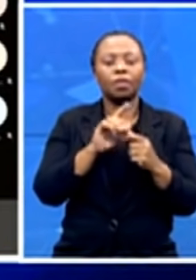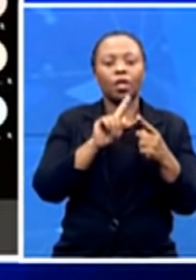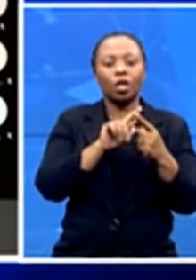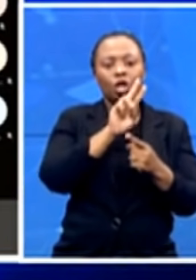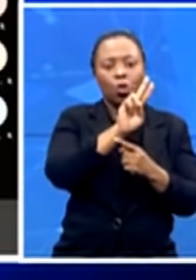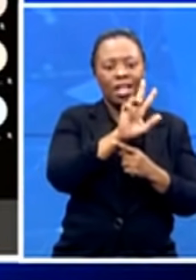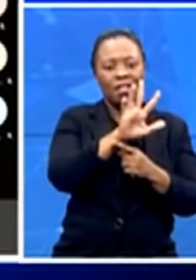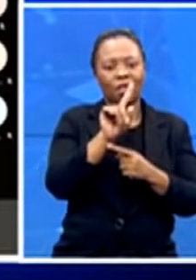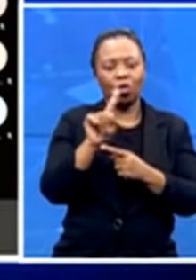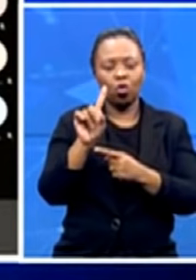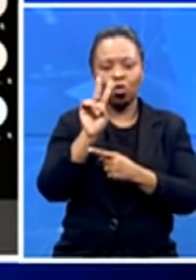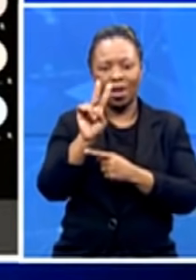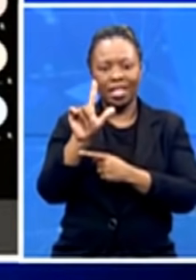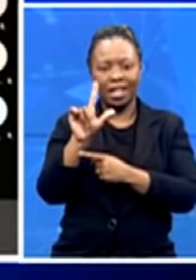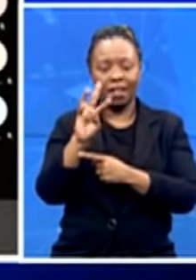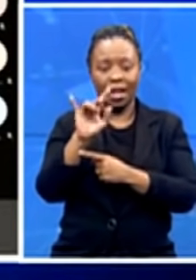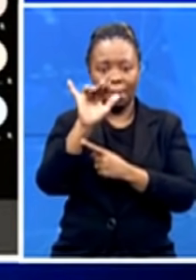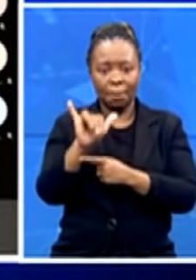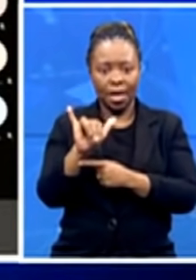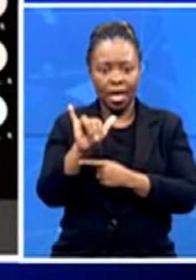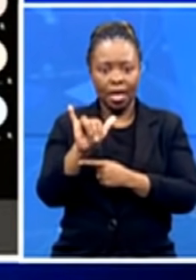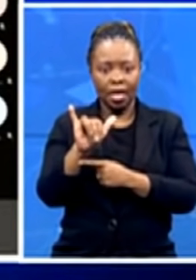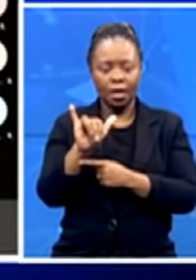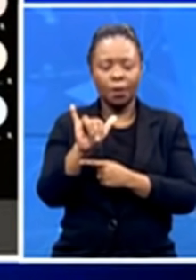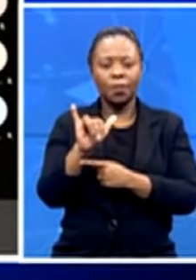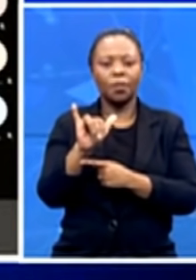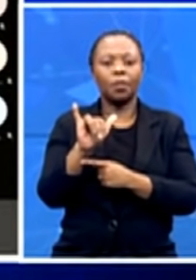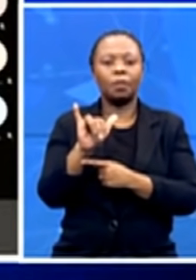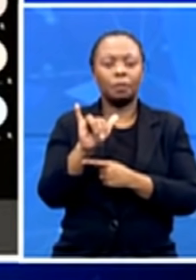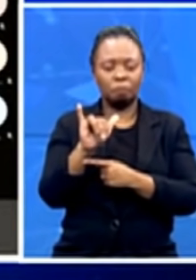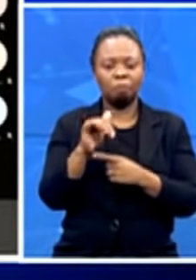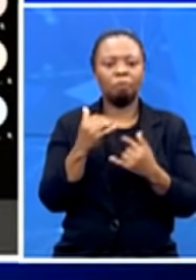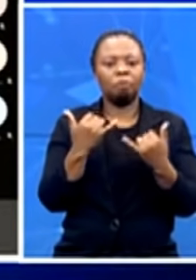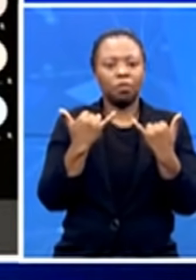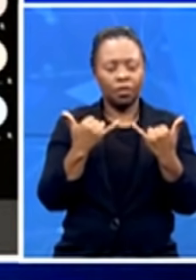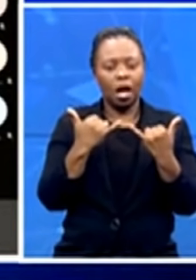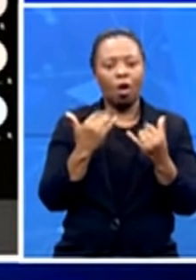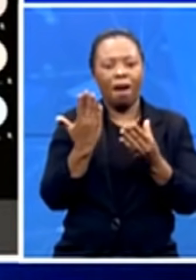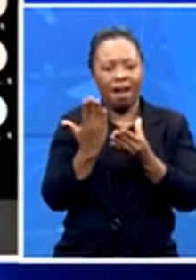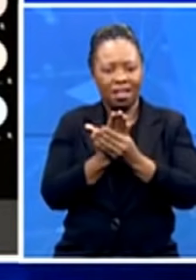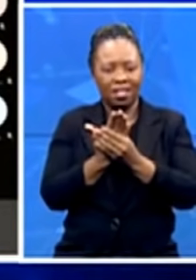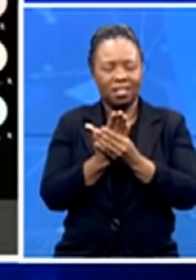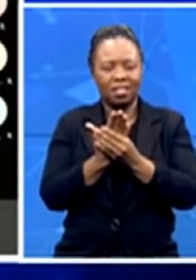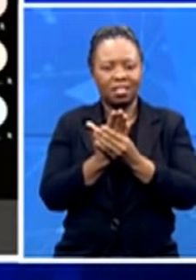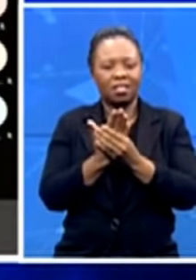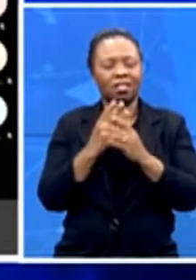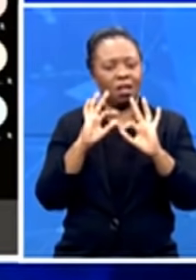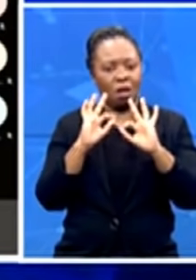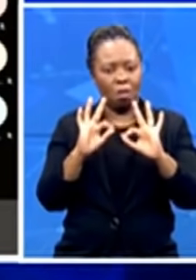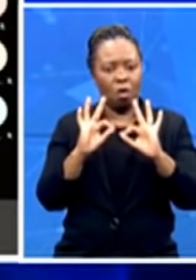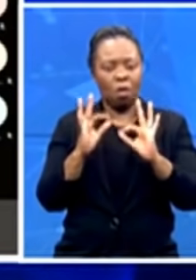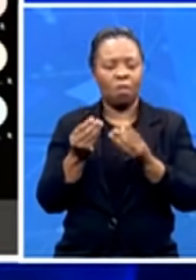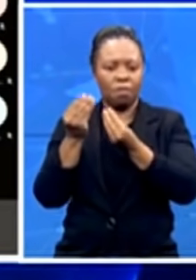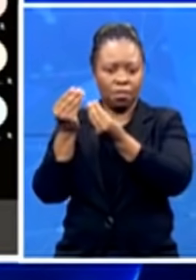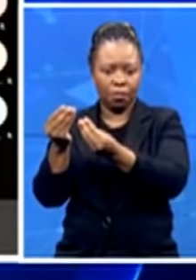and having been satisfied that a proper case was made out for condonation, we granted condonation in respect of